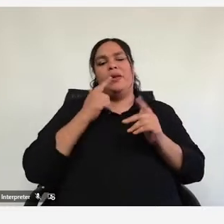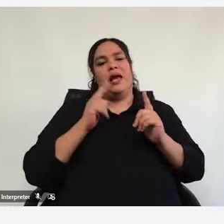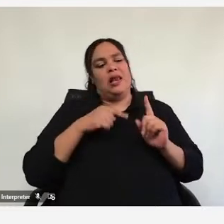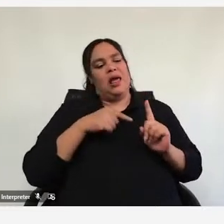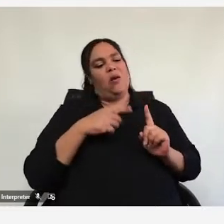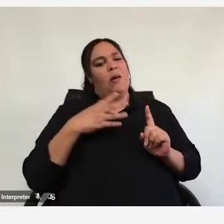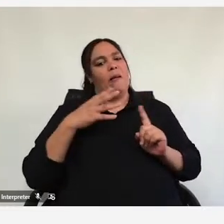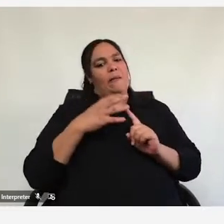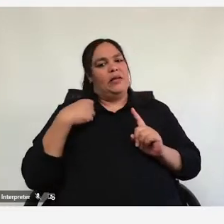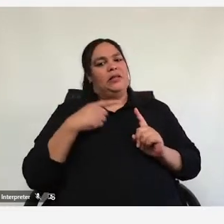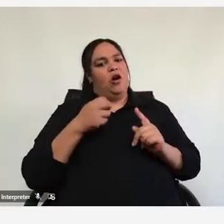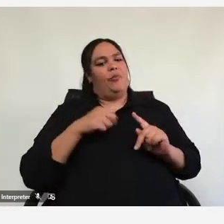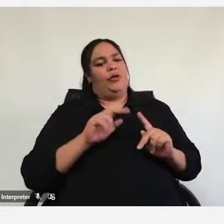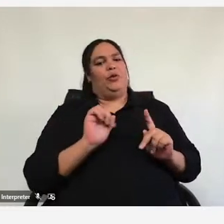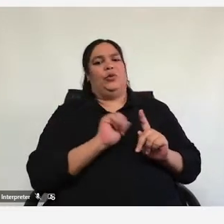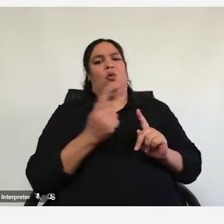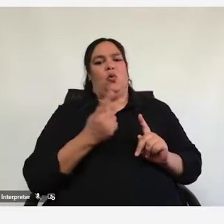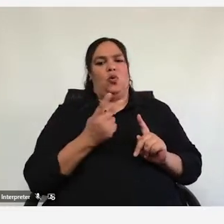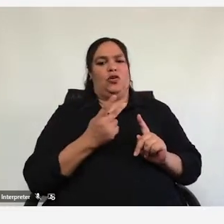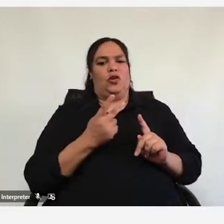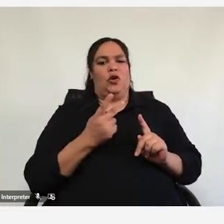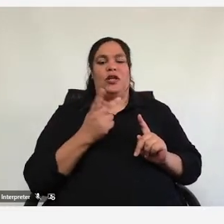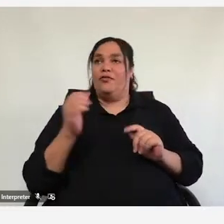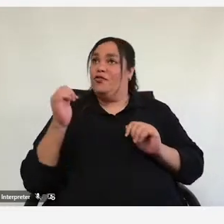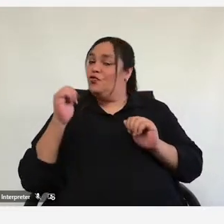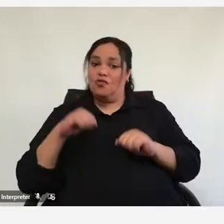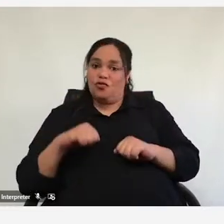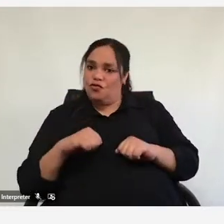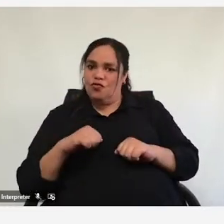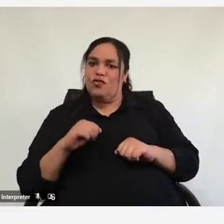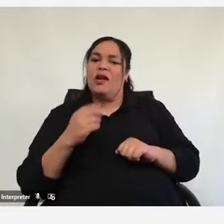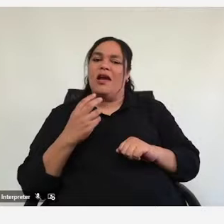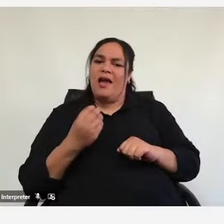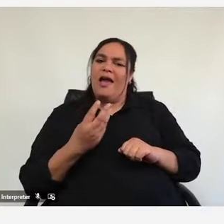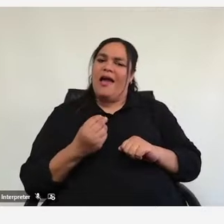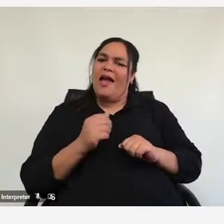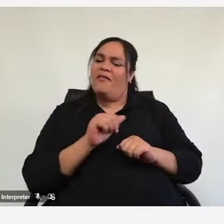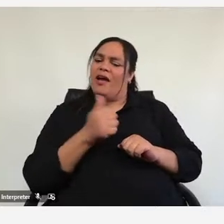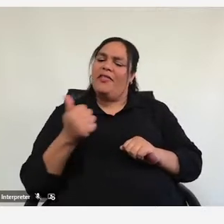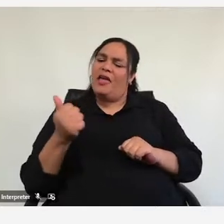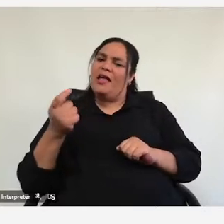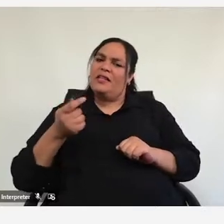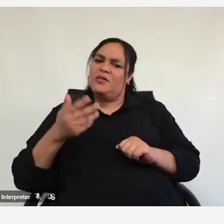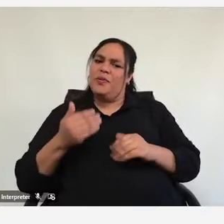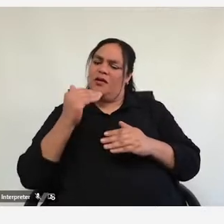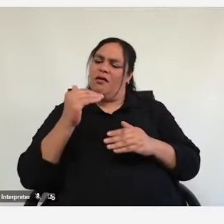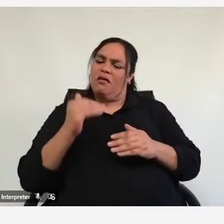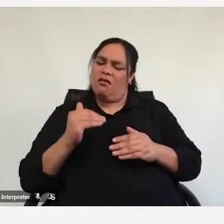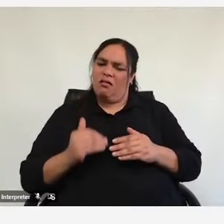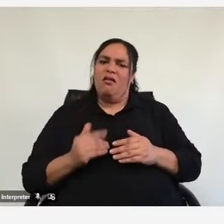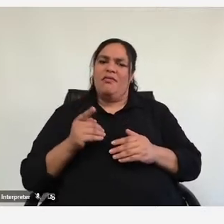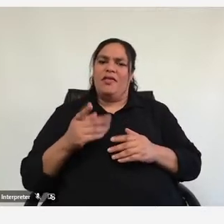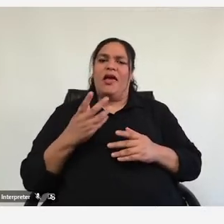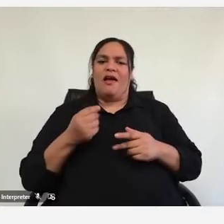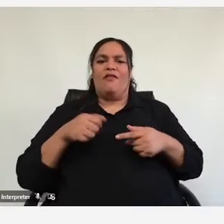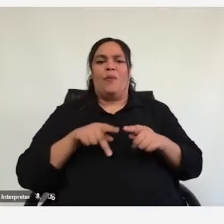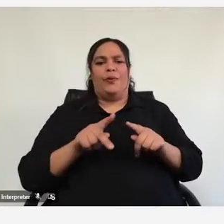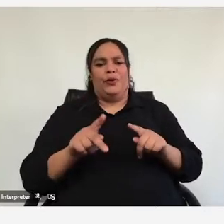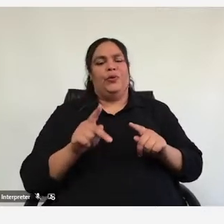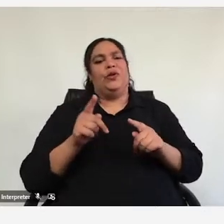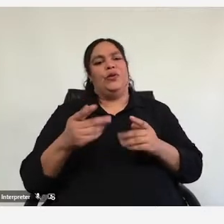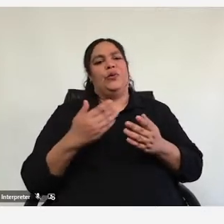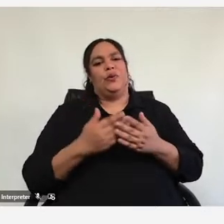Minister her opportunity. If you disagree, there's many other speakers on the speakers list that will have an opportunity